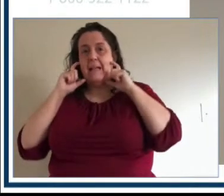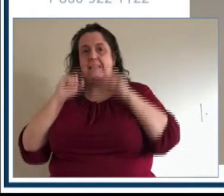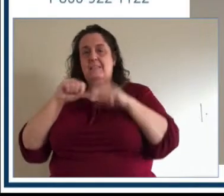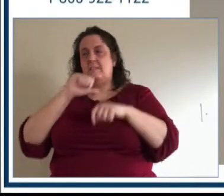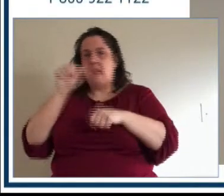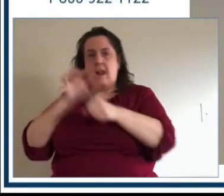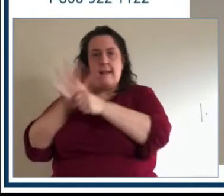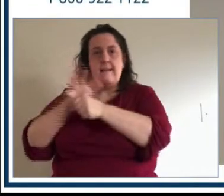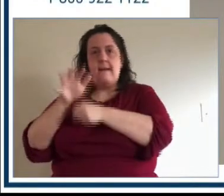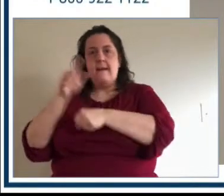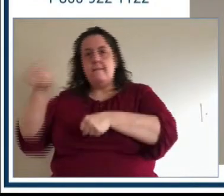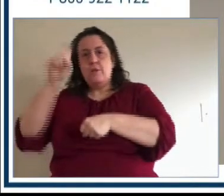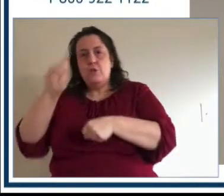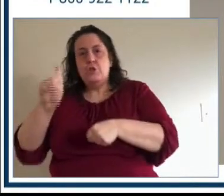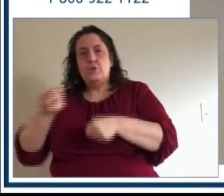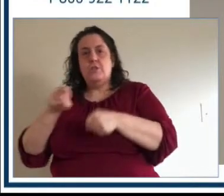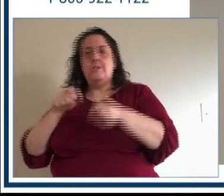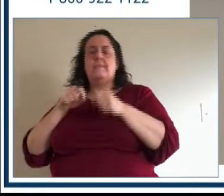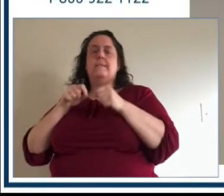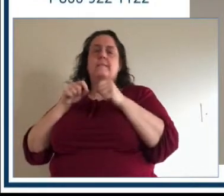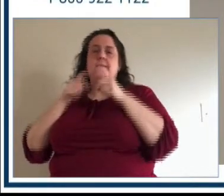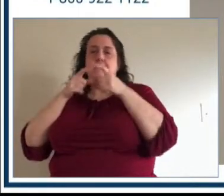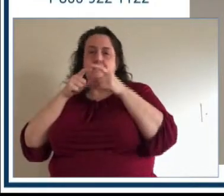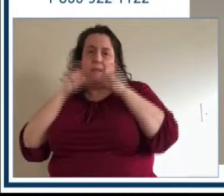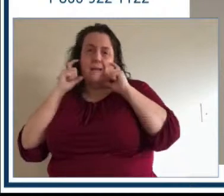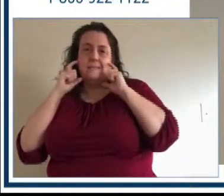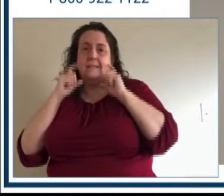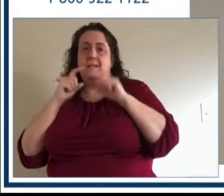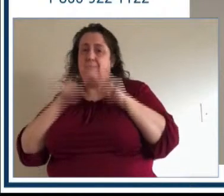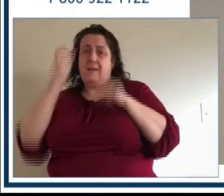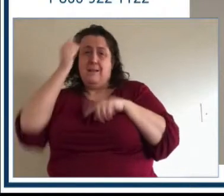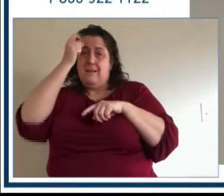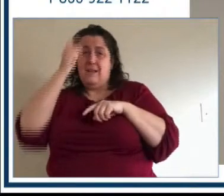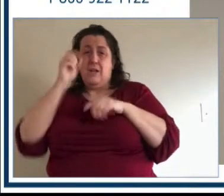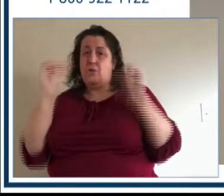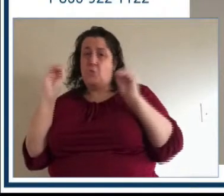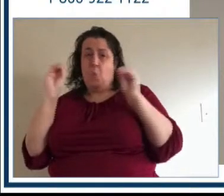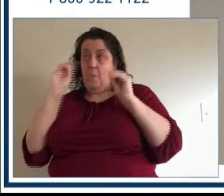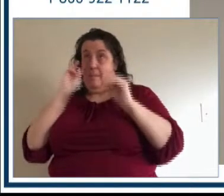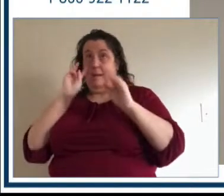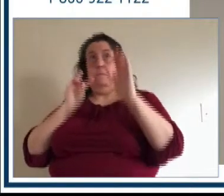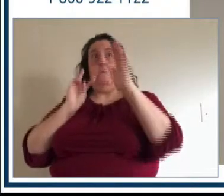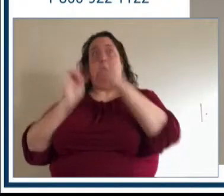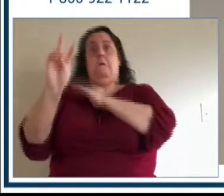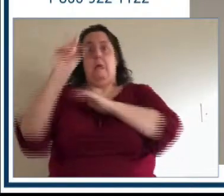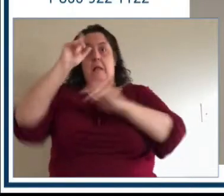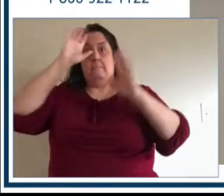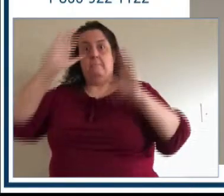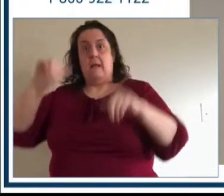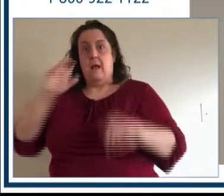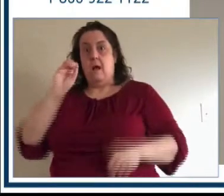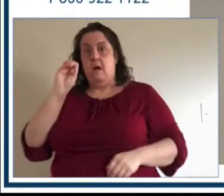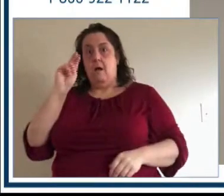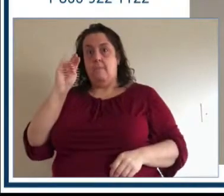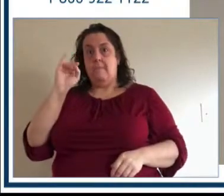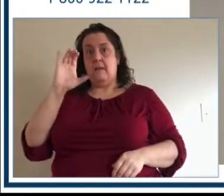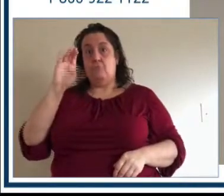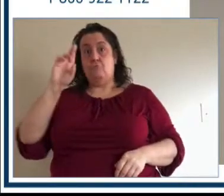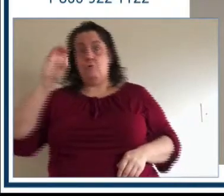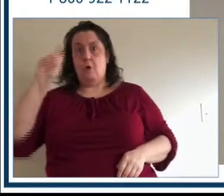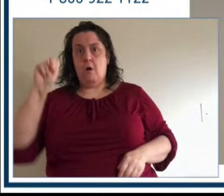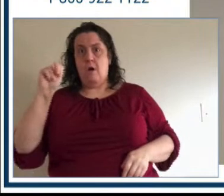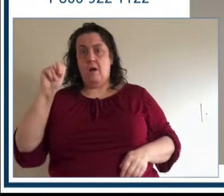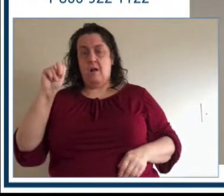that. Nobody could have predicted that Omicron was going to arrive just at the time for this big